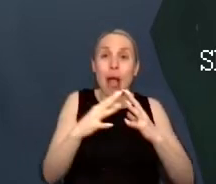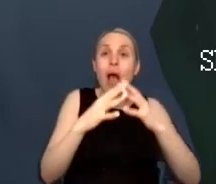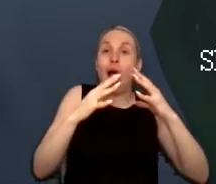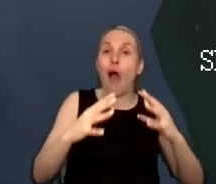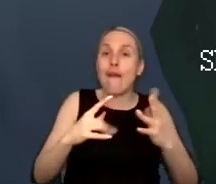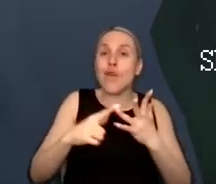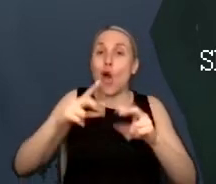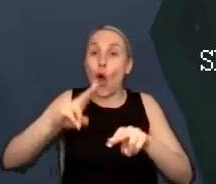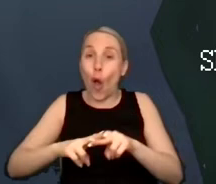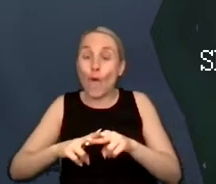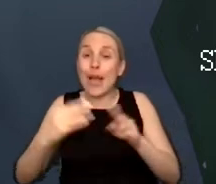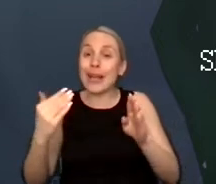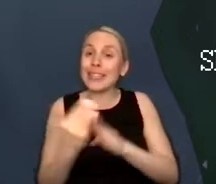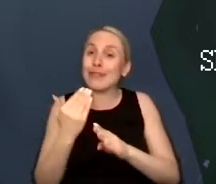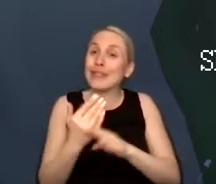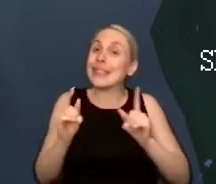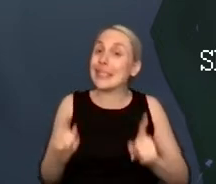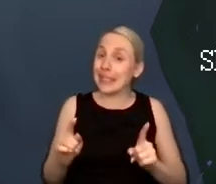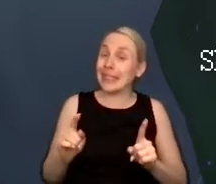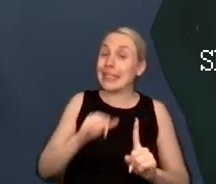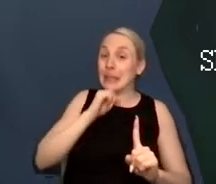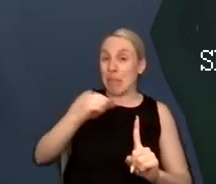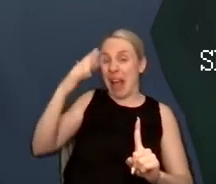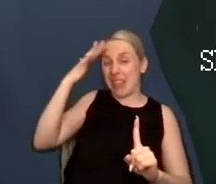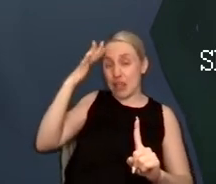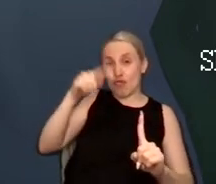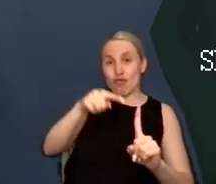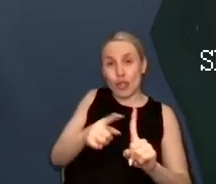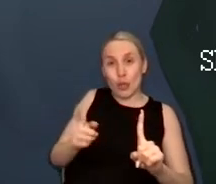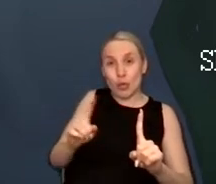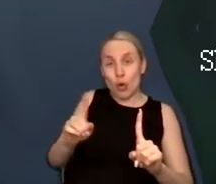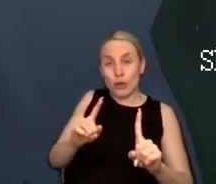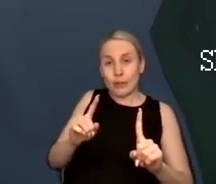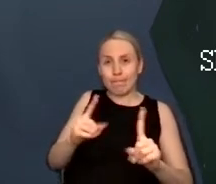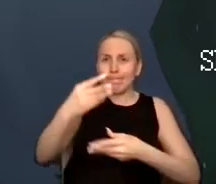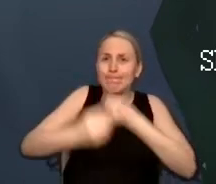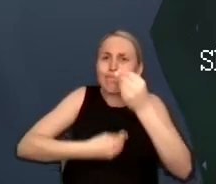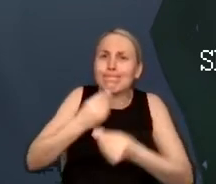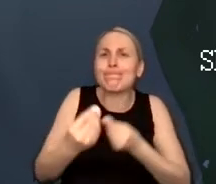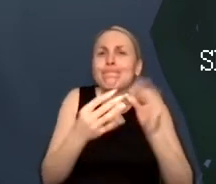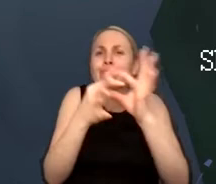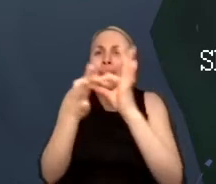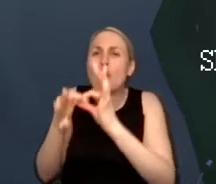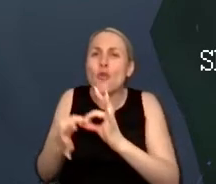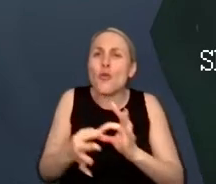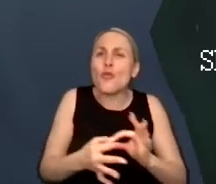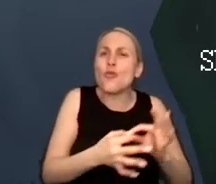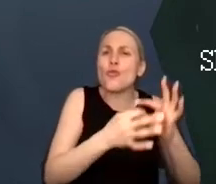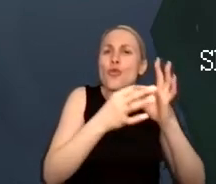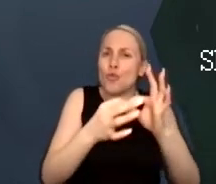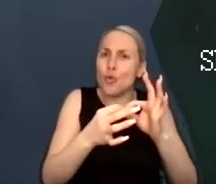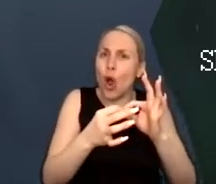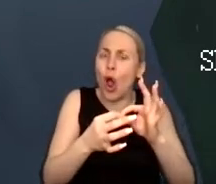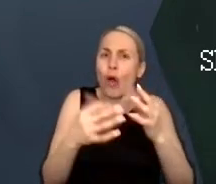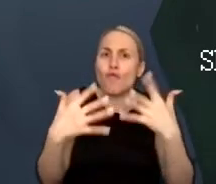is like the way he describes these networks of heterogeneous